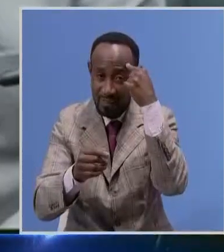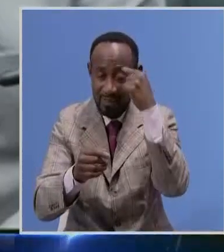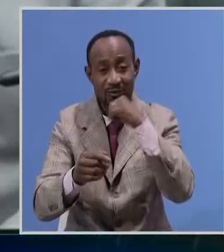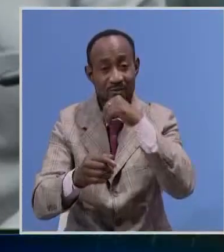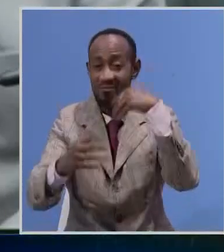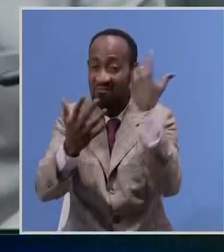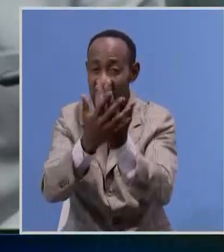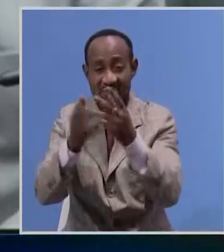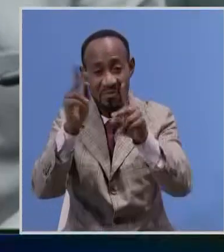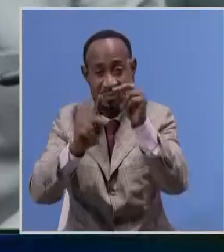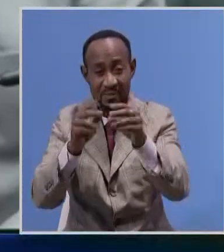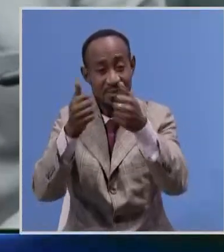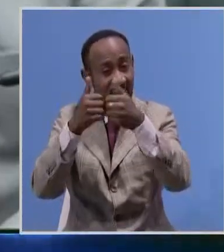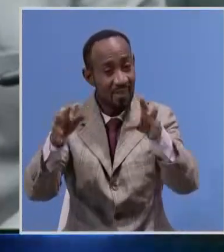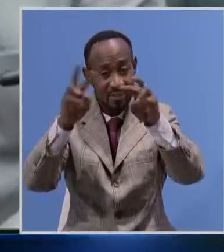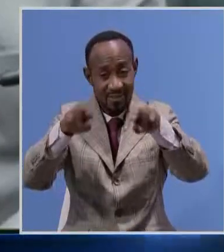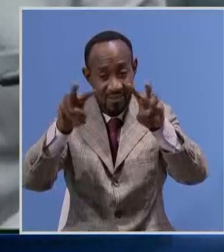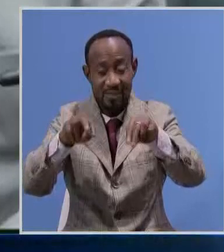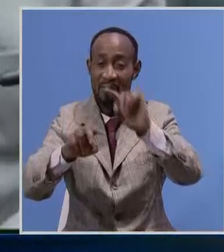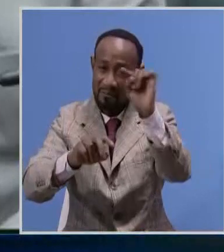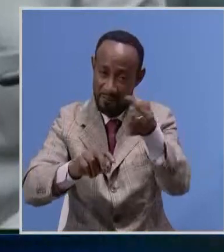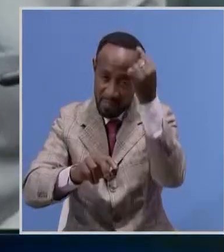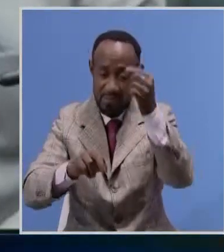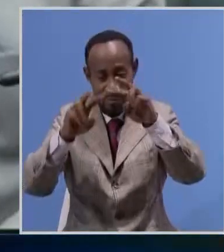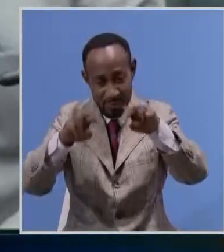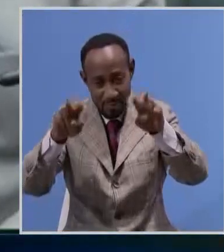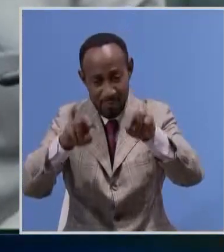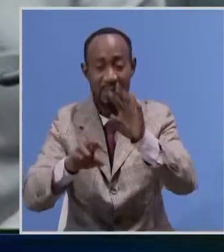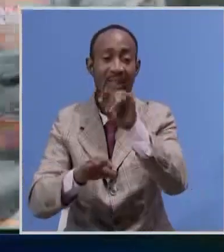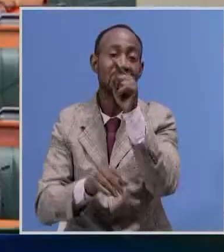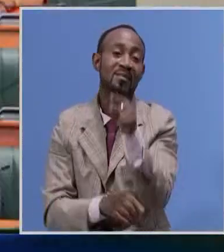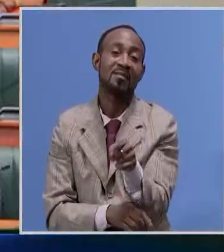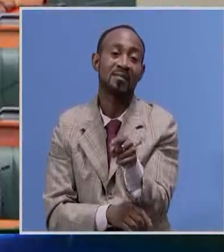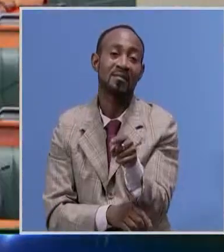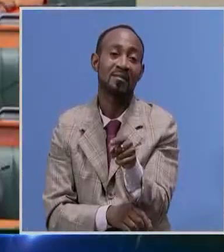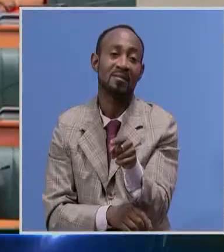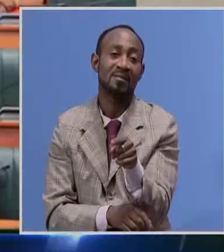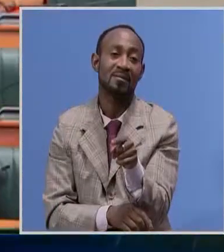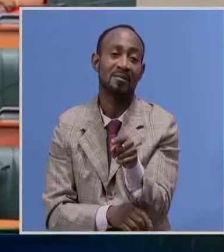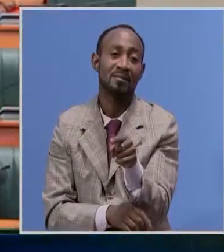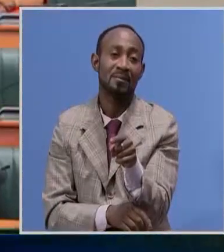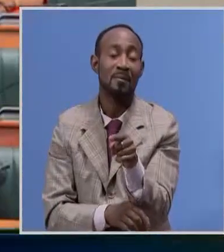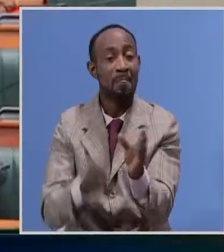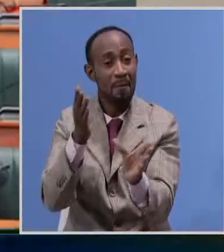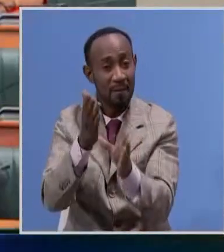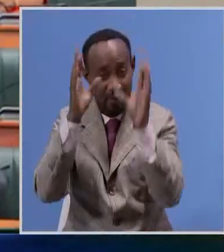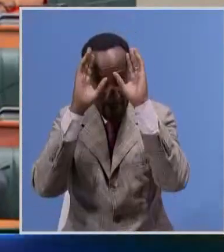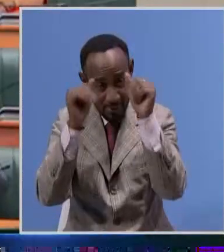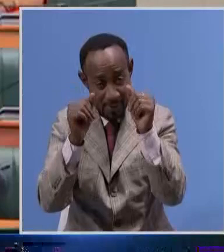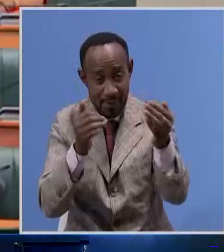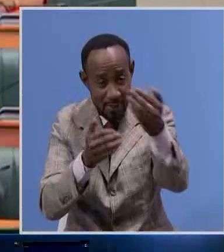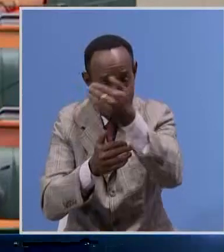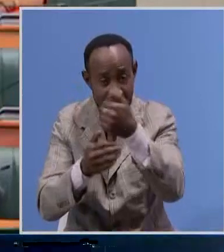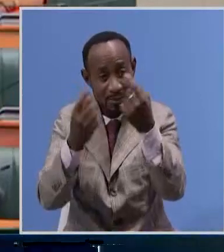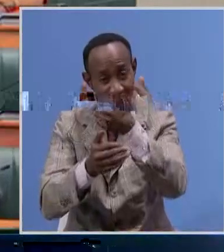arresting people without investigation. You will know that the investigations have been done. Mrs. NALUMANGO said the recovery of national